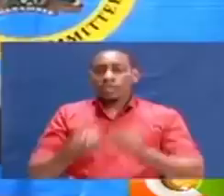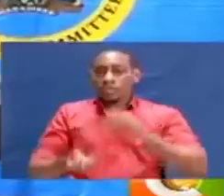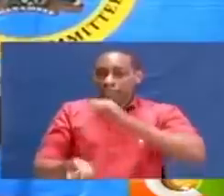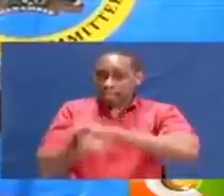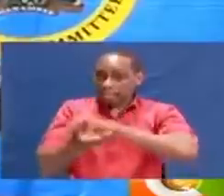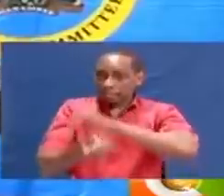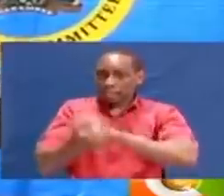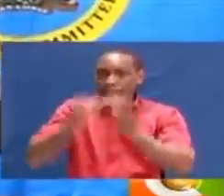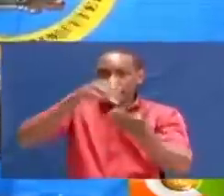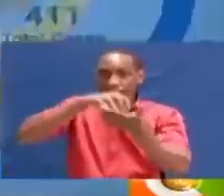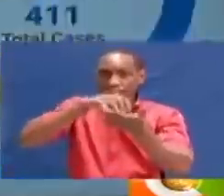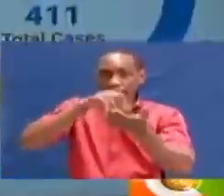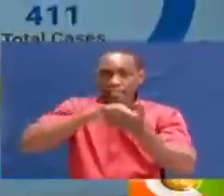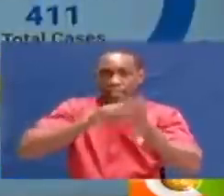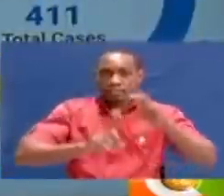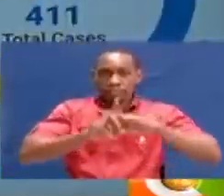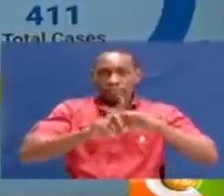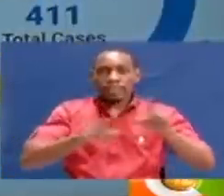is why